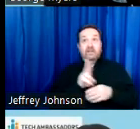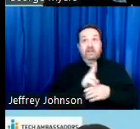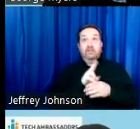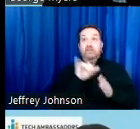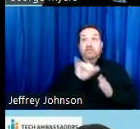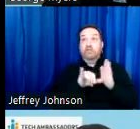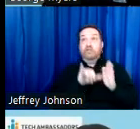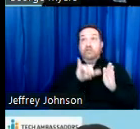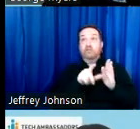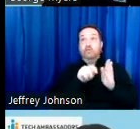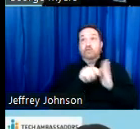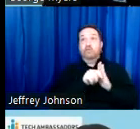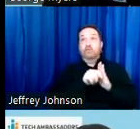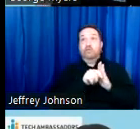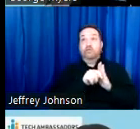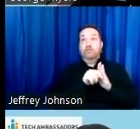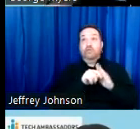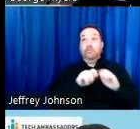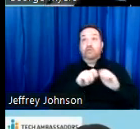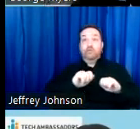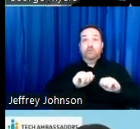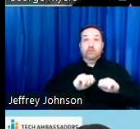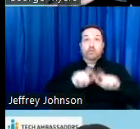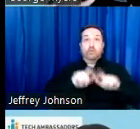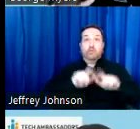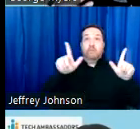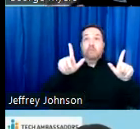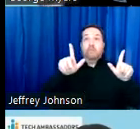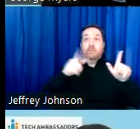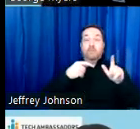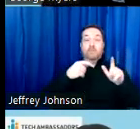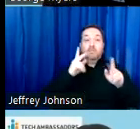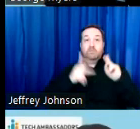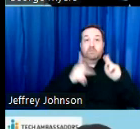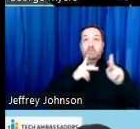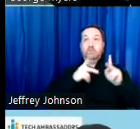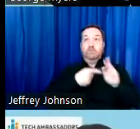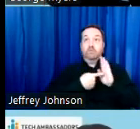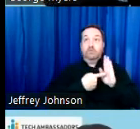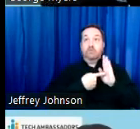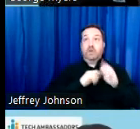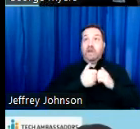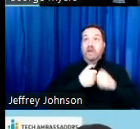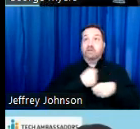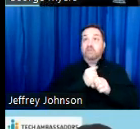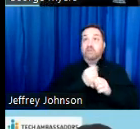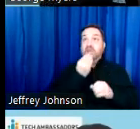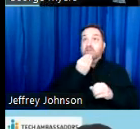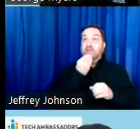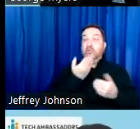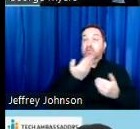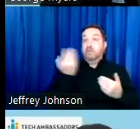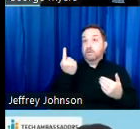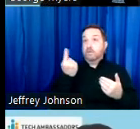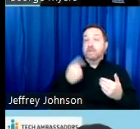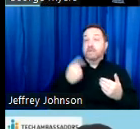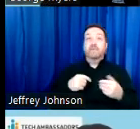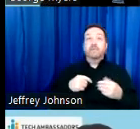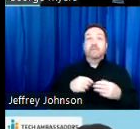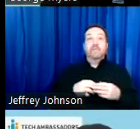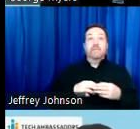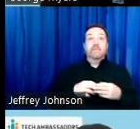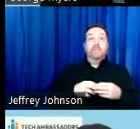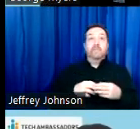to call up people that will show you how to make a recipe, those types of things. And this